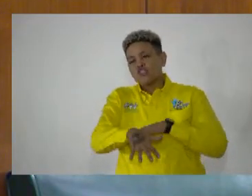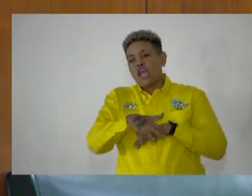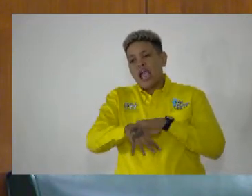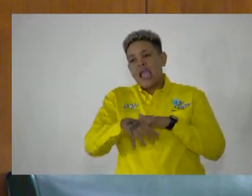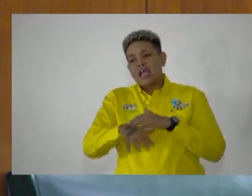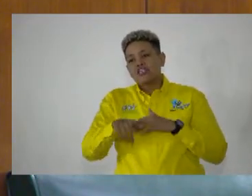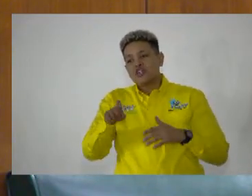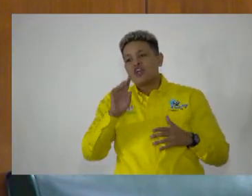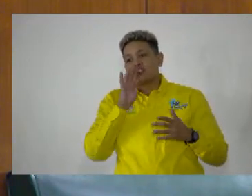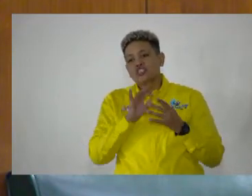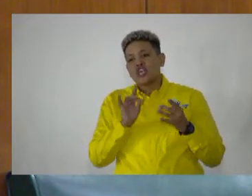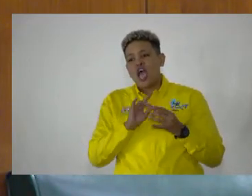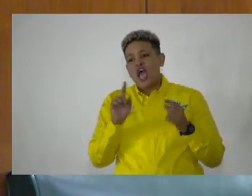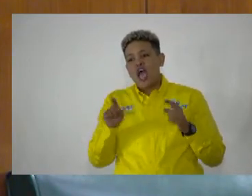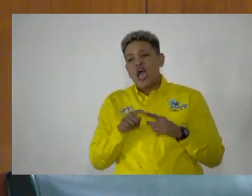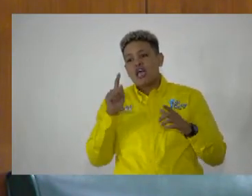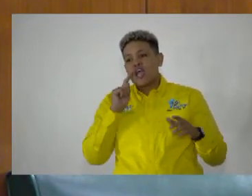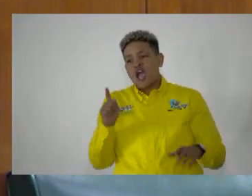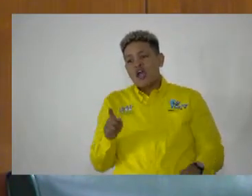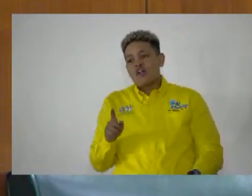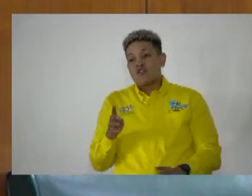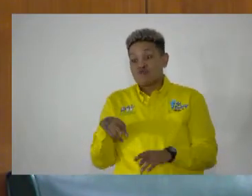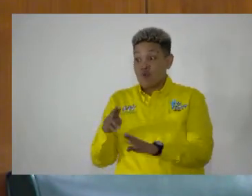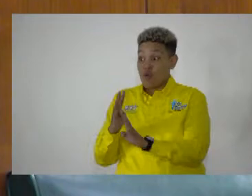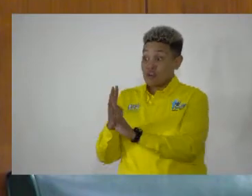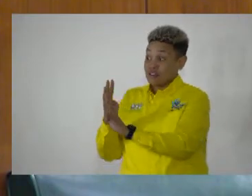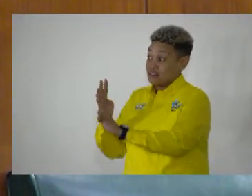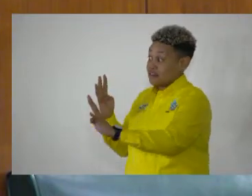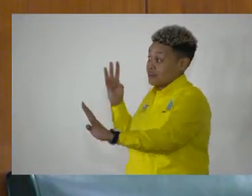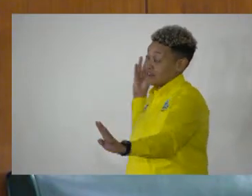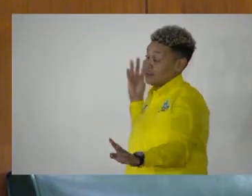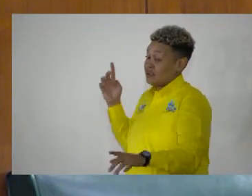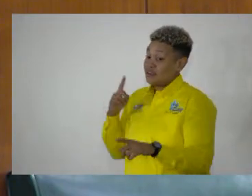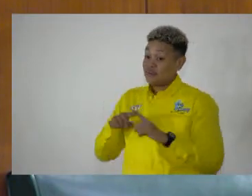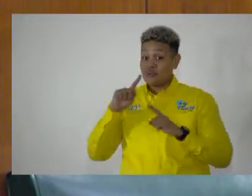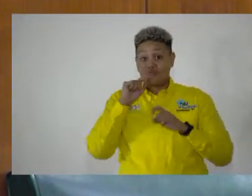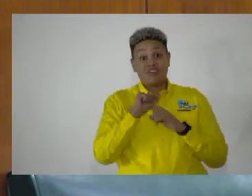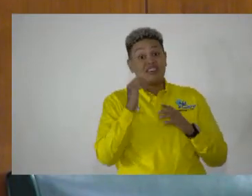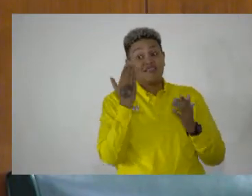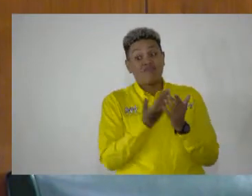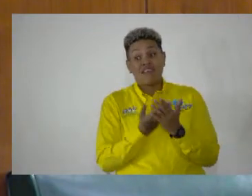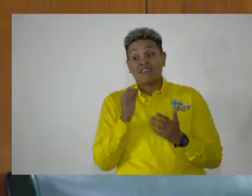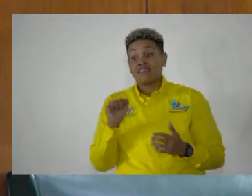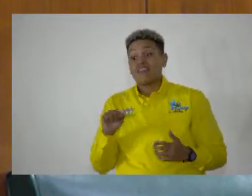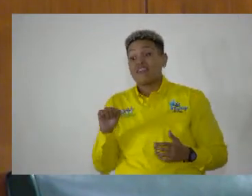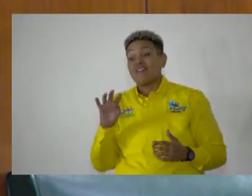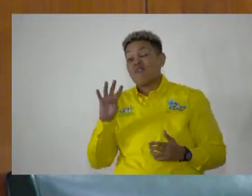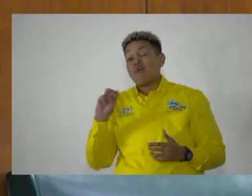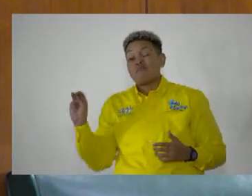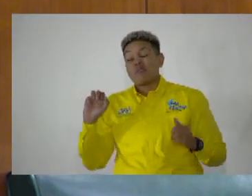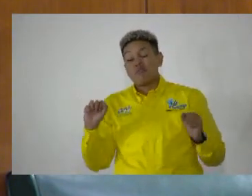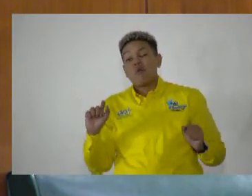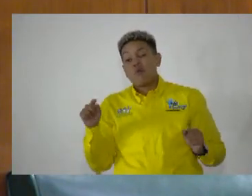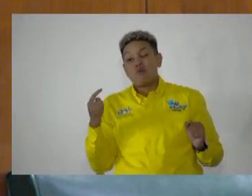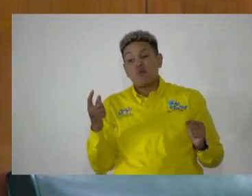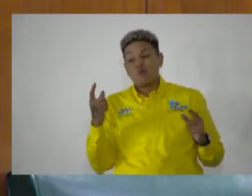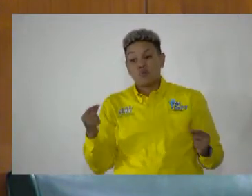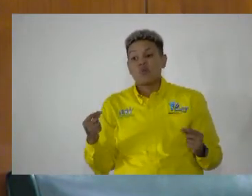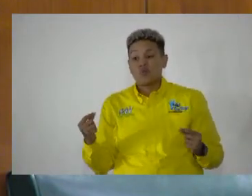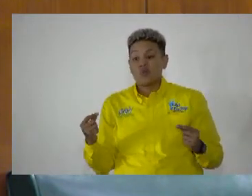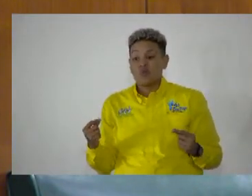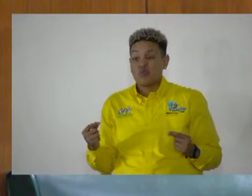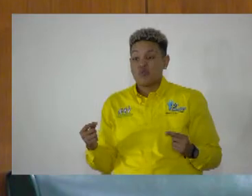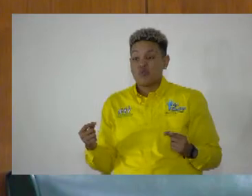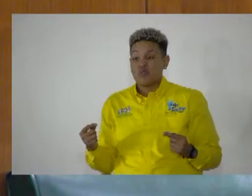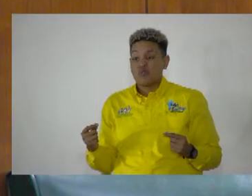So you're talking about doing a long stretch of road when in fact that 4 million might just be able to